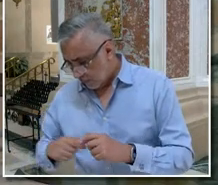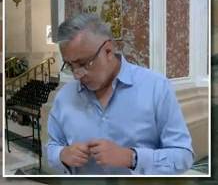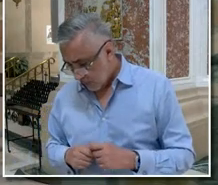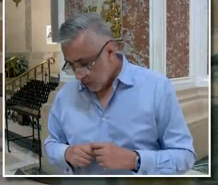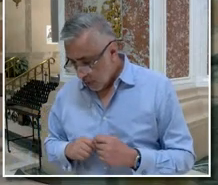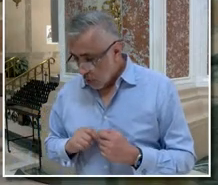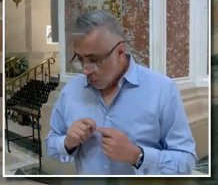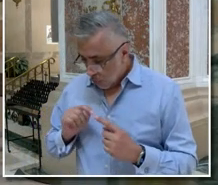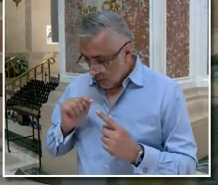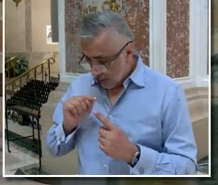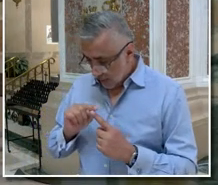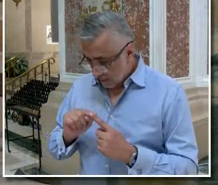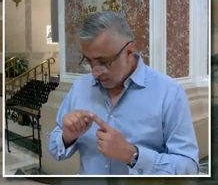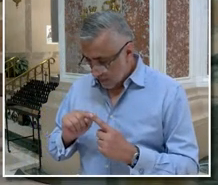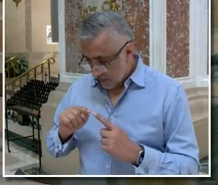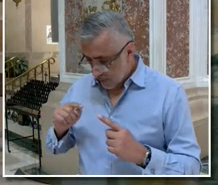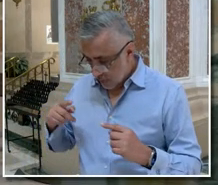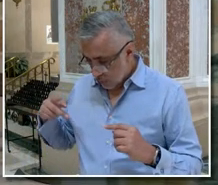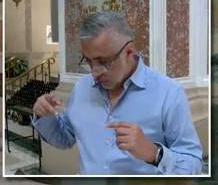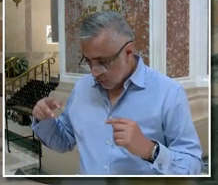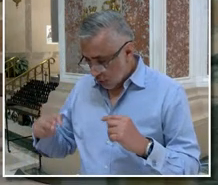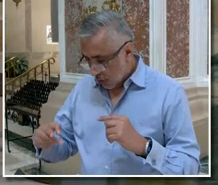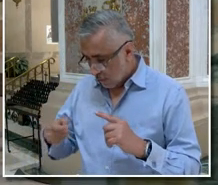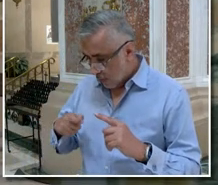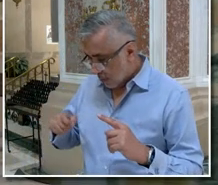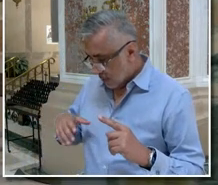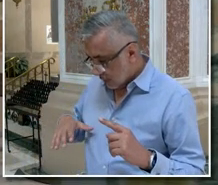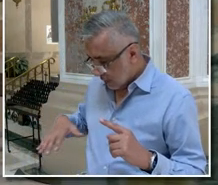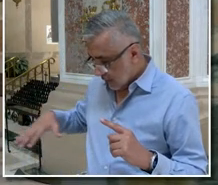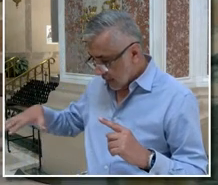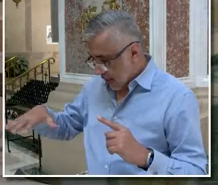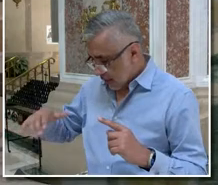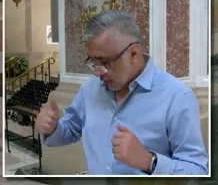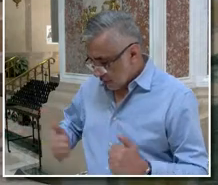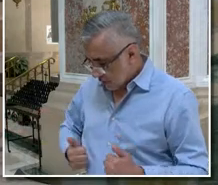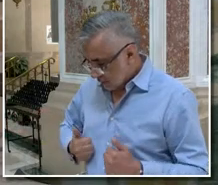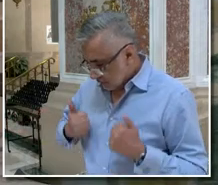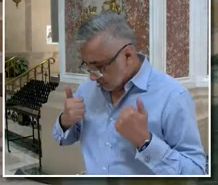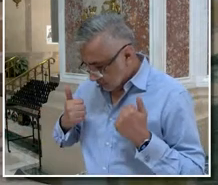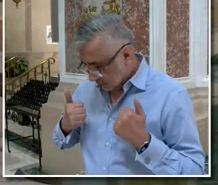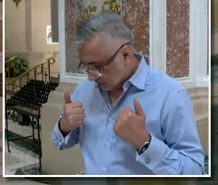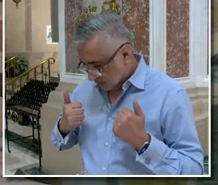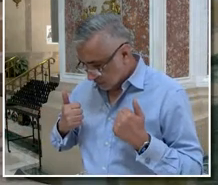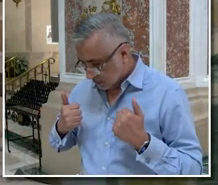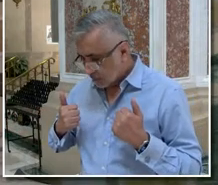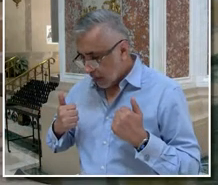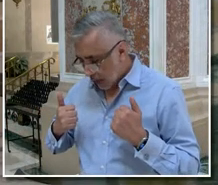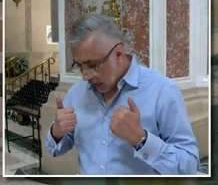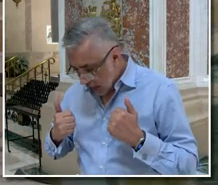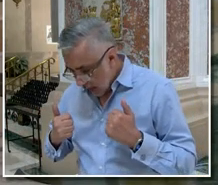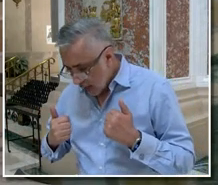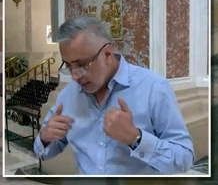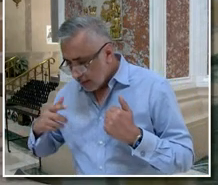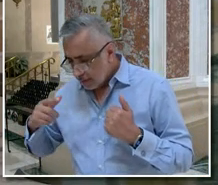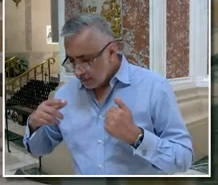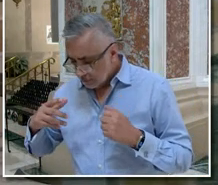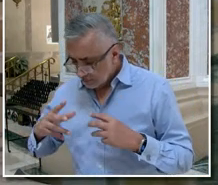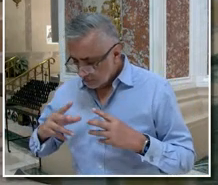When he was cut off from the land of the living and smitten for the sin of his